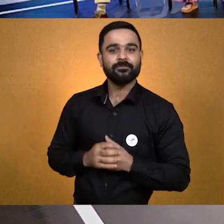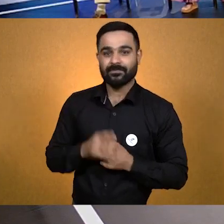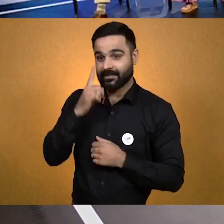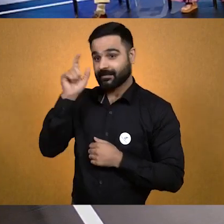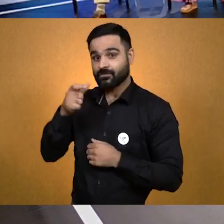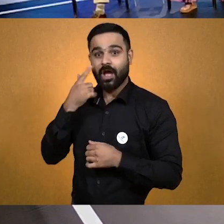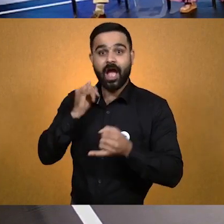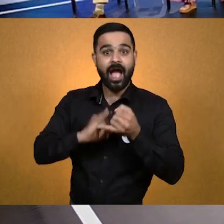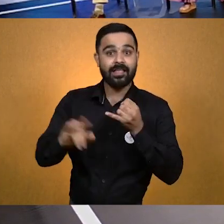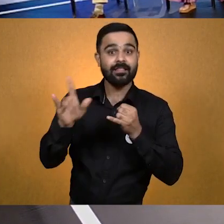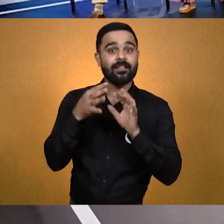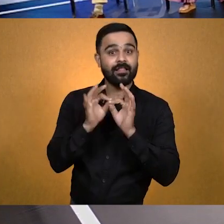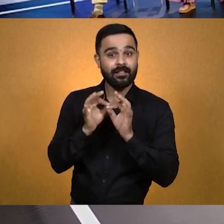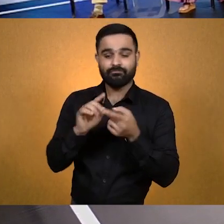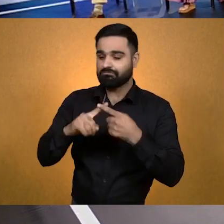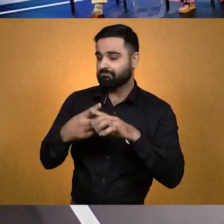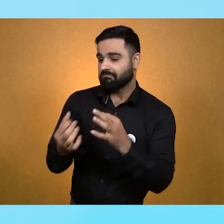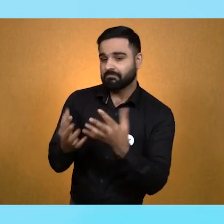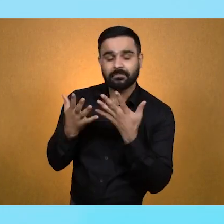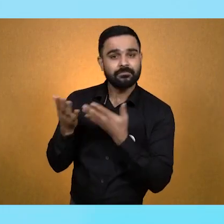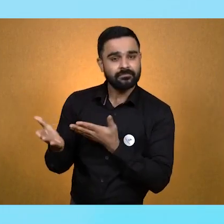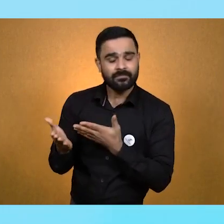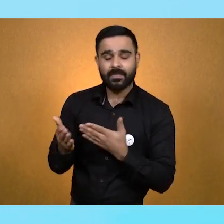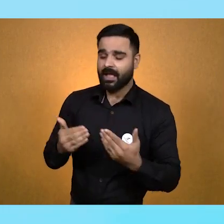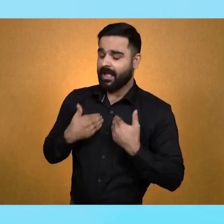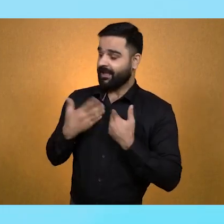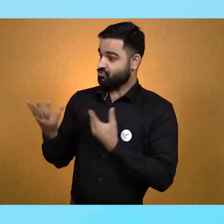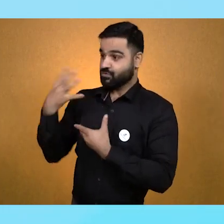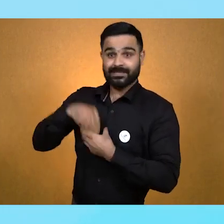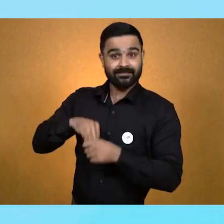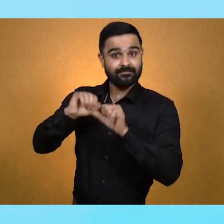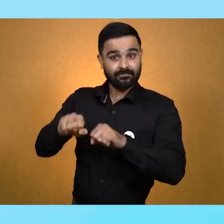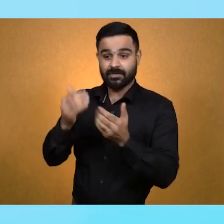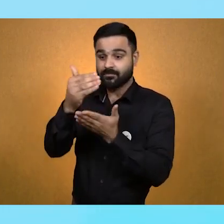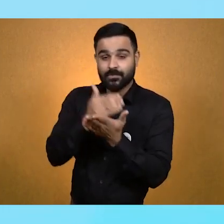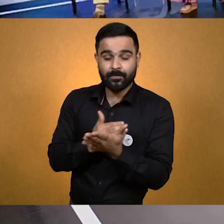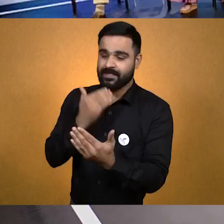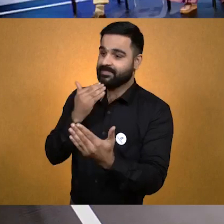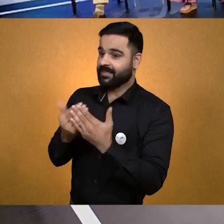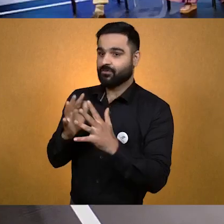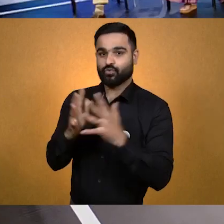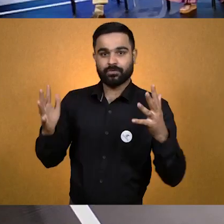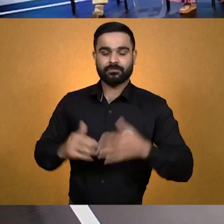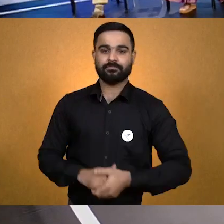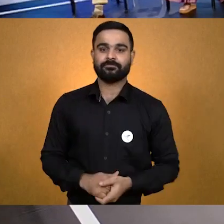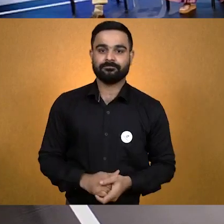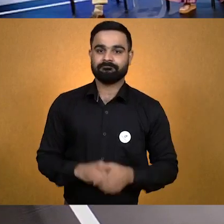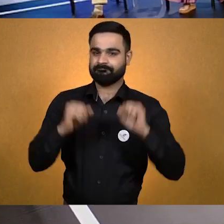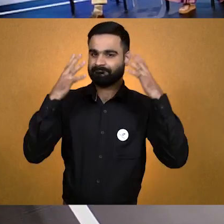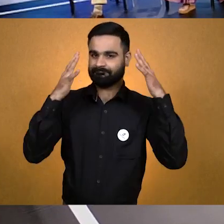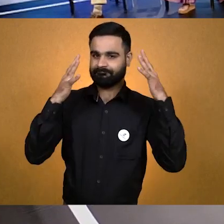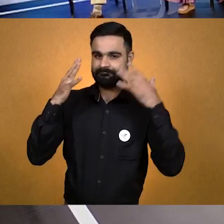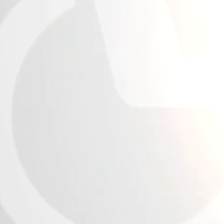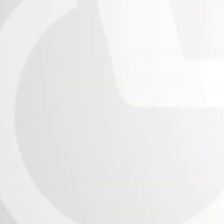She's an Indian Sign Language expert. And we are so privileged to have you with us on this program. Thank you so much. A big clap for